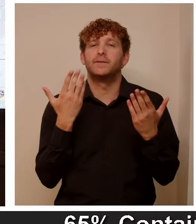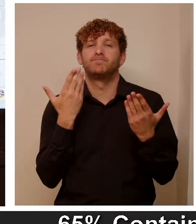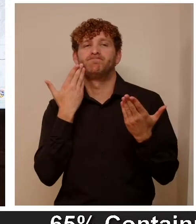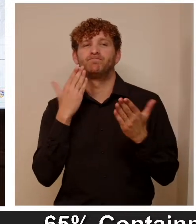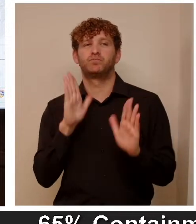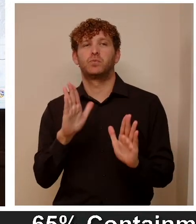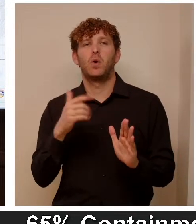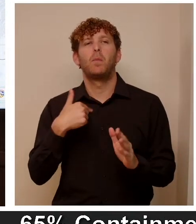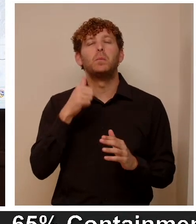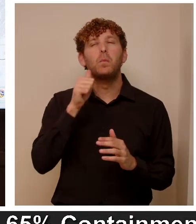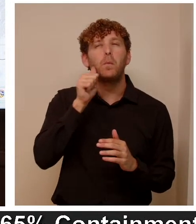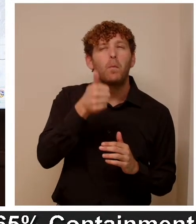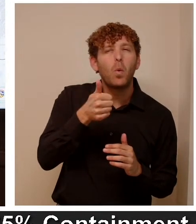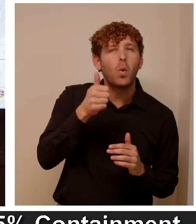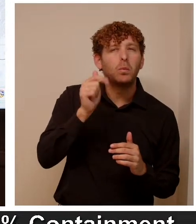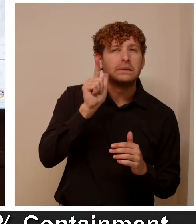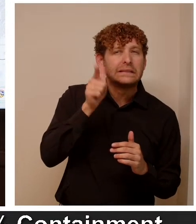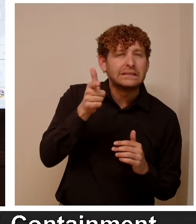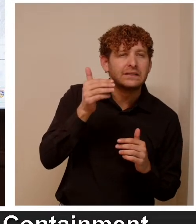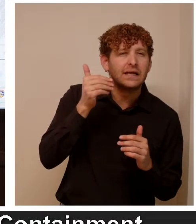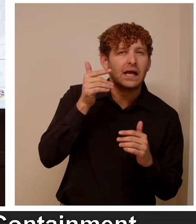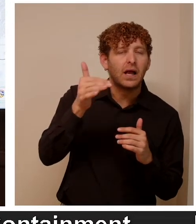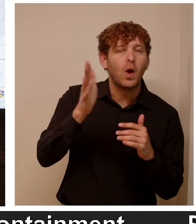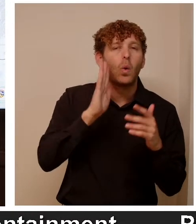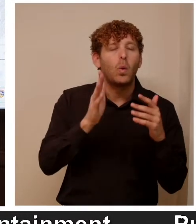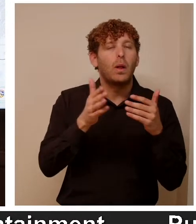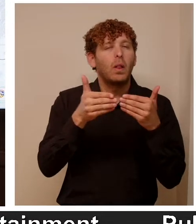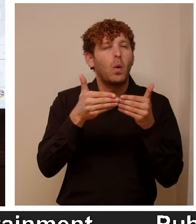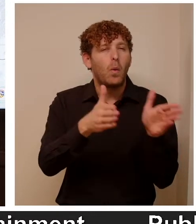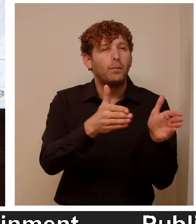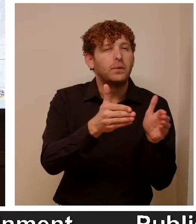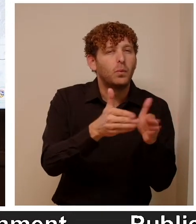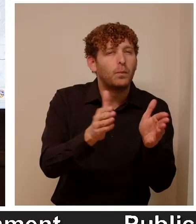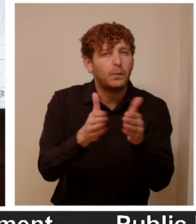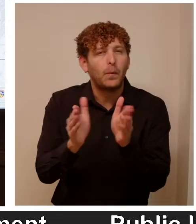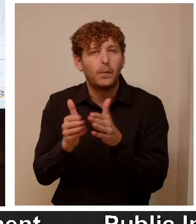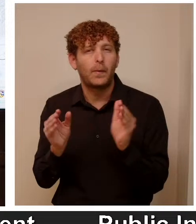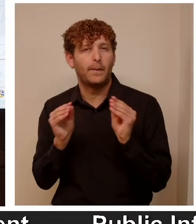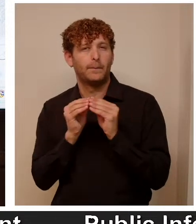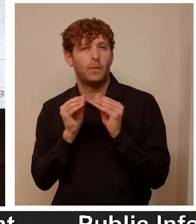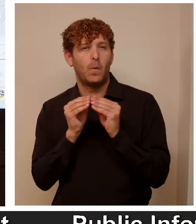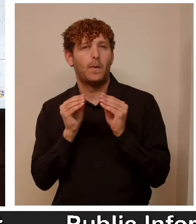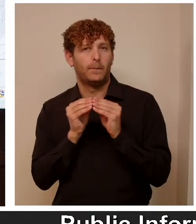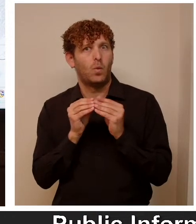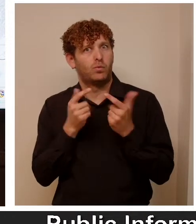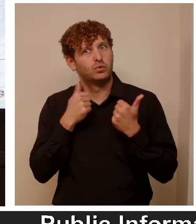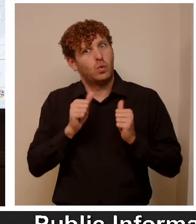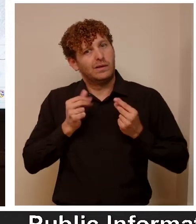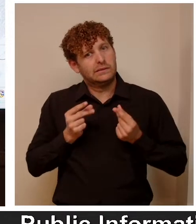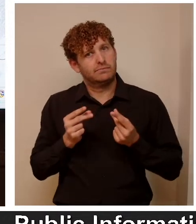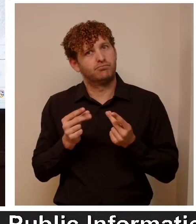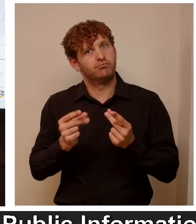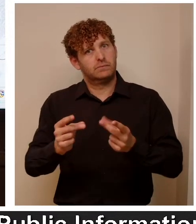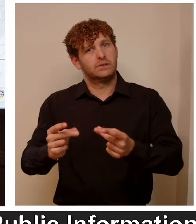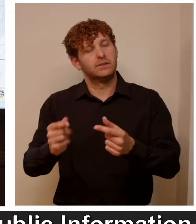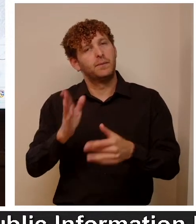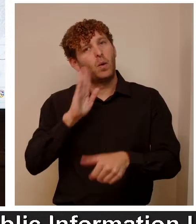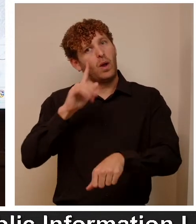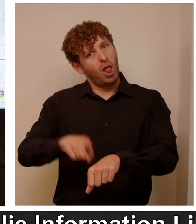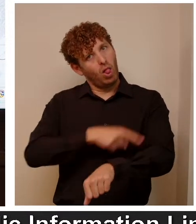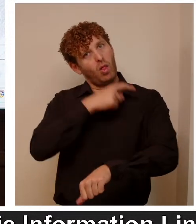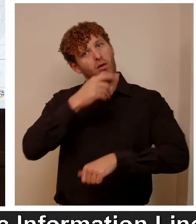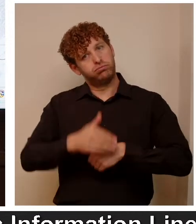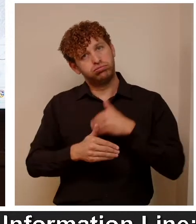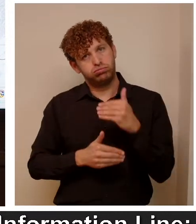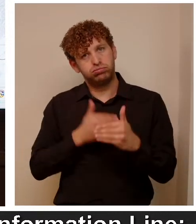after that, we will be opening up more areas as they can. It's a long process, and everyone has to agree. But once